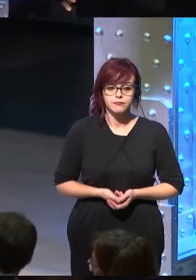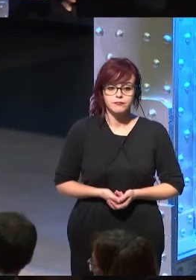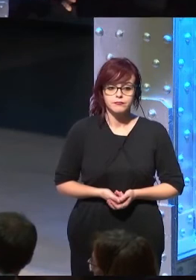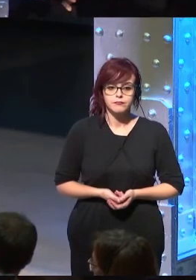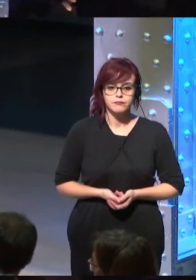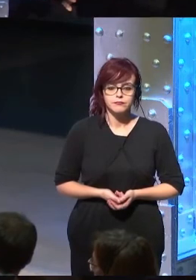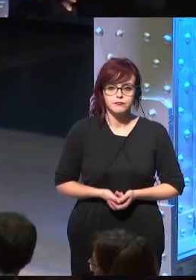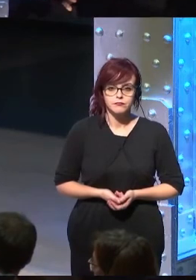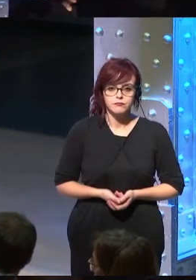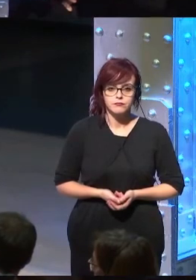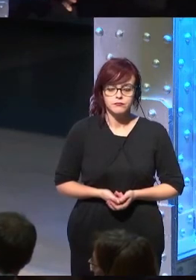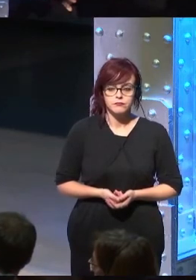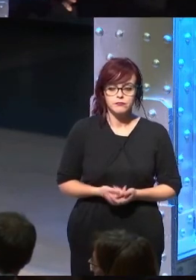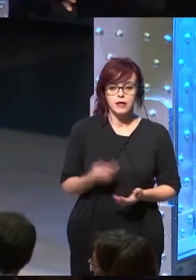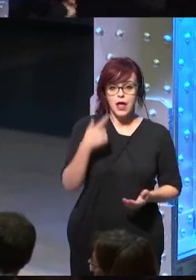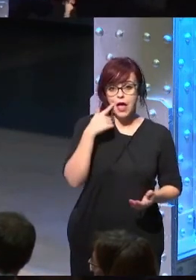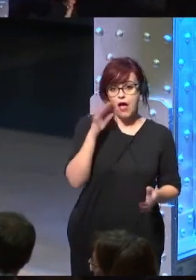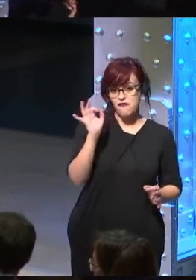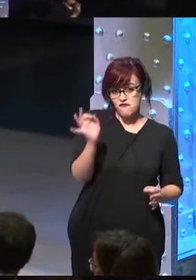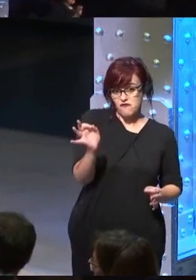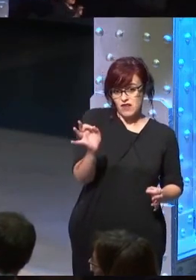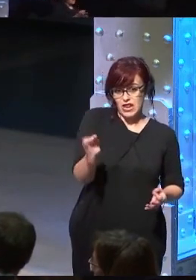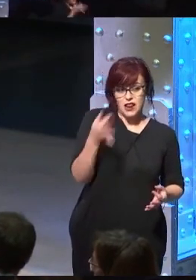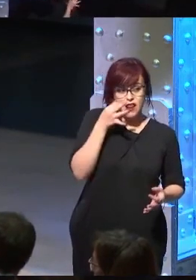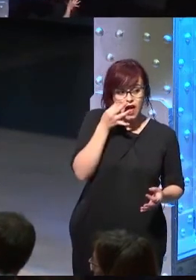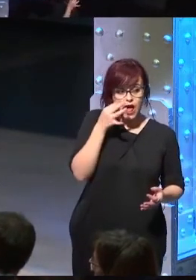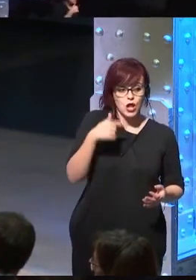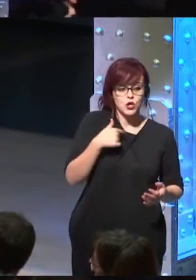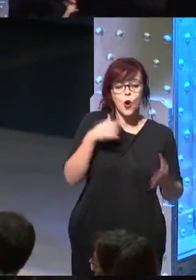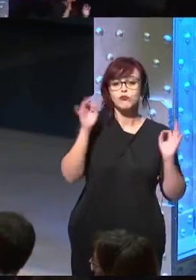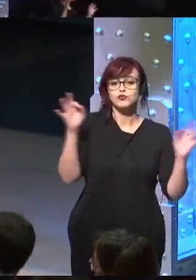but it intersects and matches what I'm arguing,